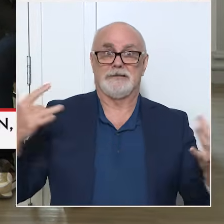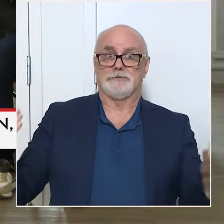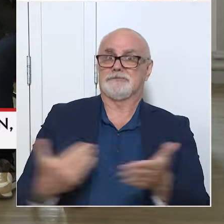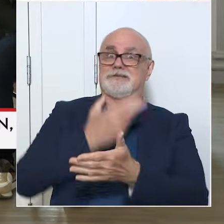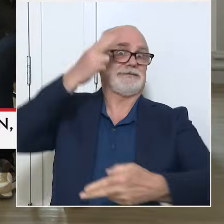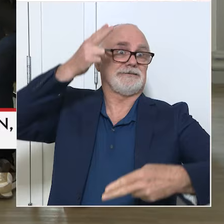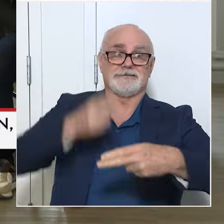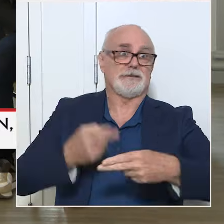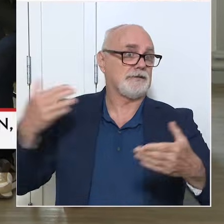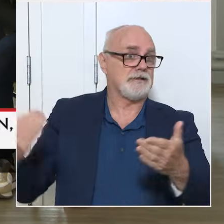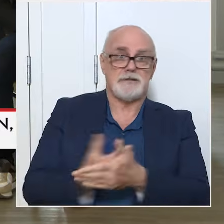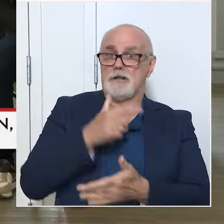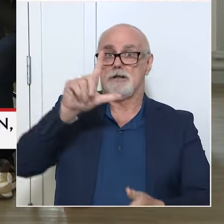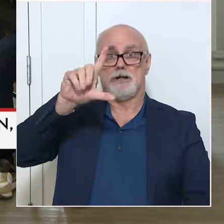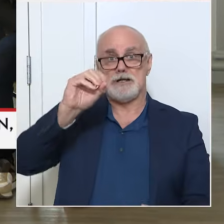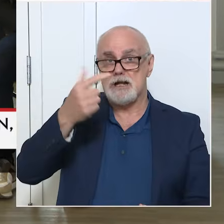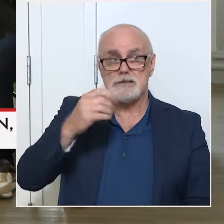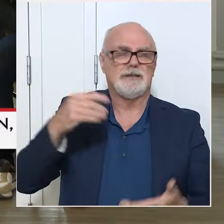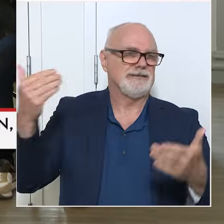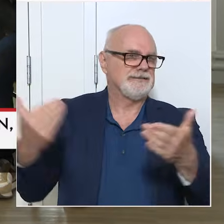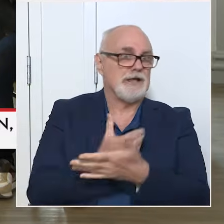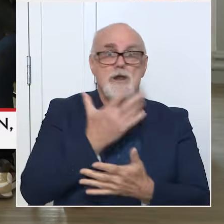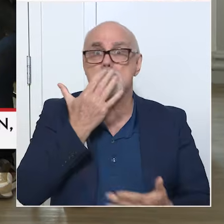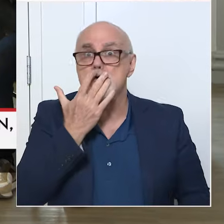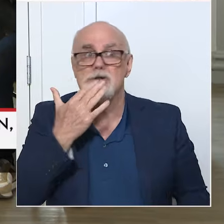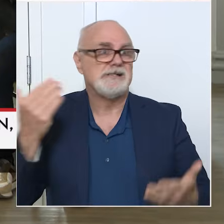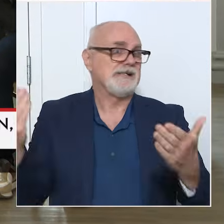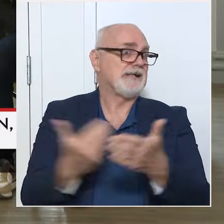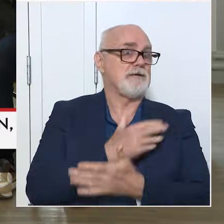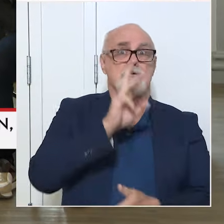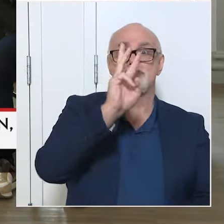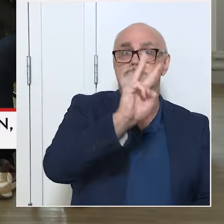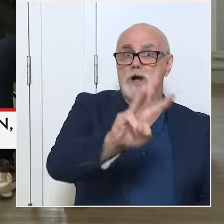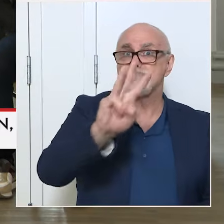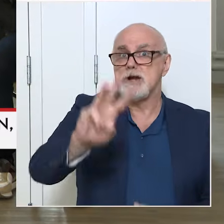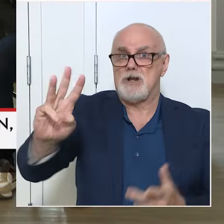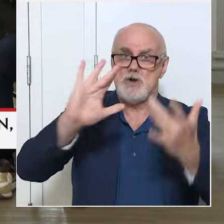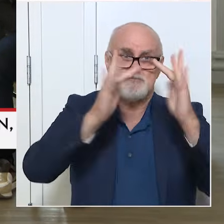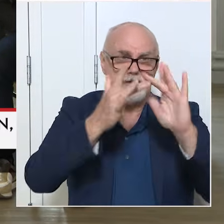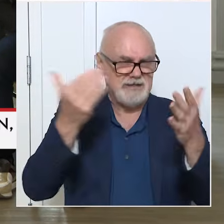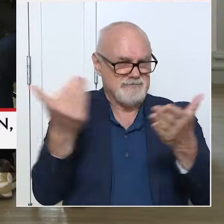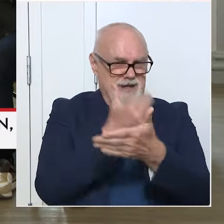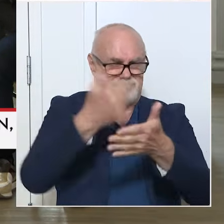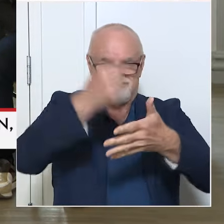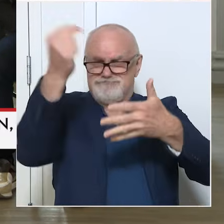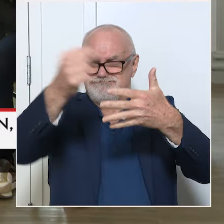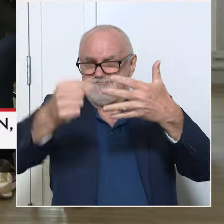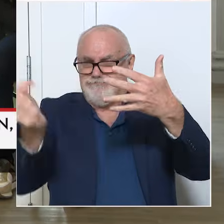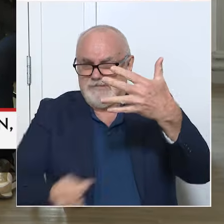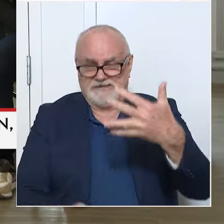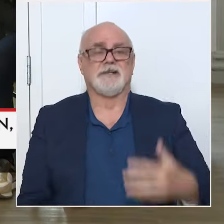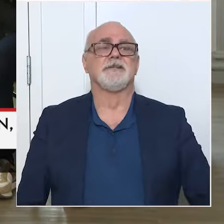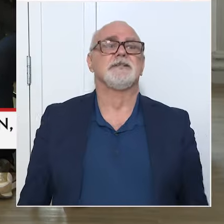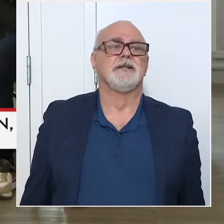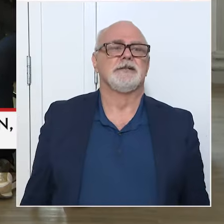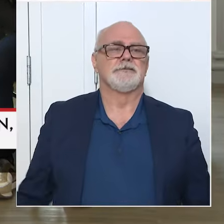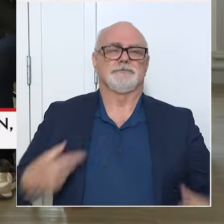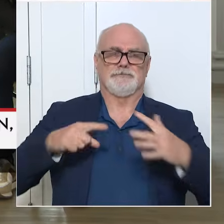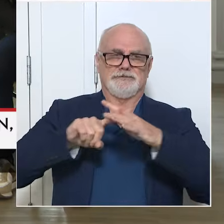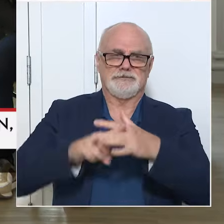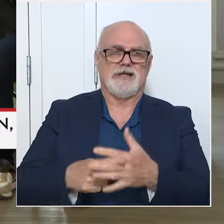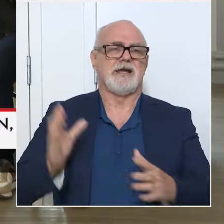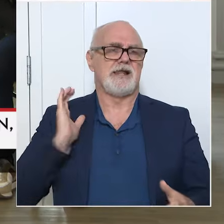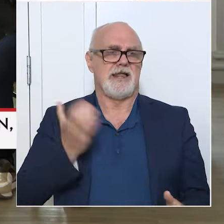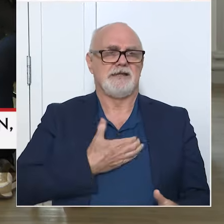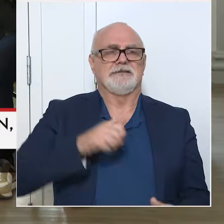new colors, new website. It's all part of our larger strategic release for the firm as we plan out our entry into our 10th and